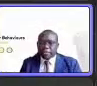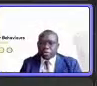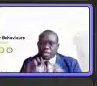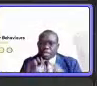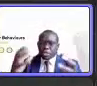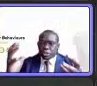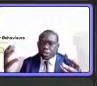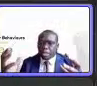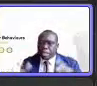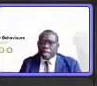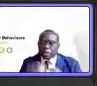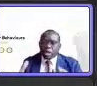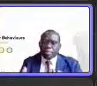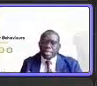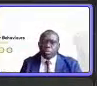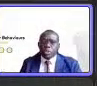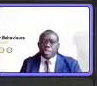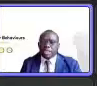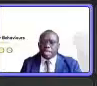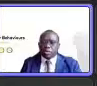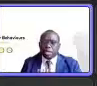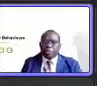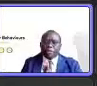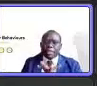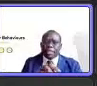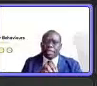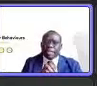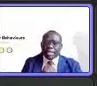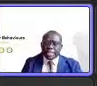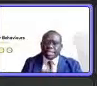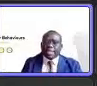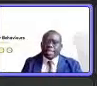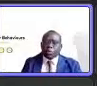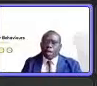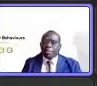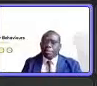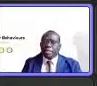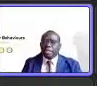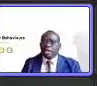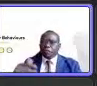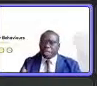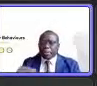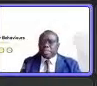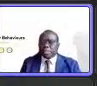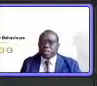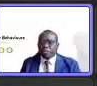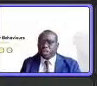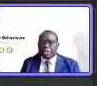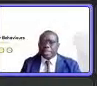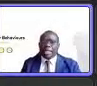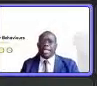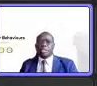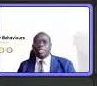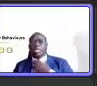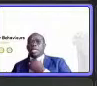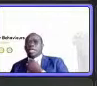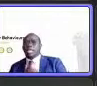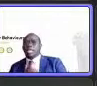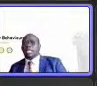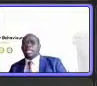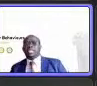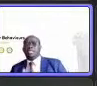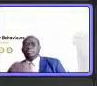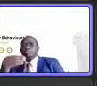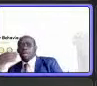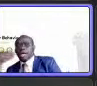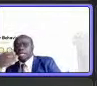and the environmental requirements, which is actually a very necessary requirement for the purposes of development. Then lastly,